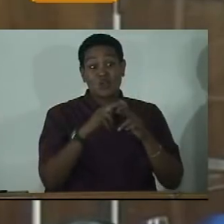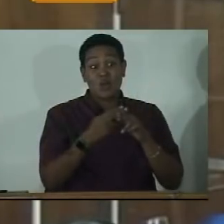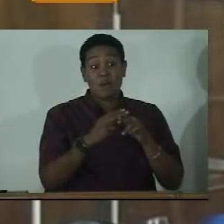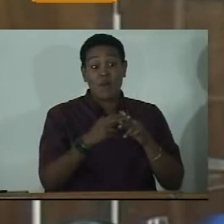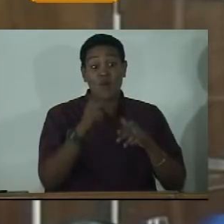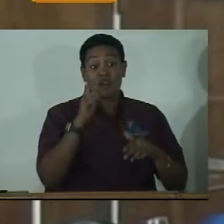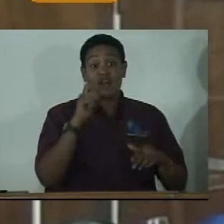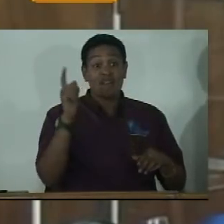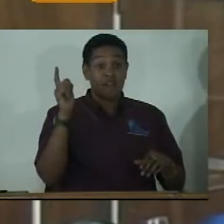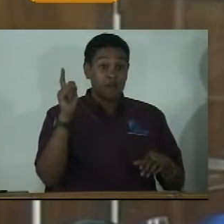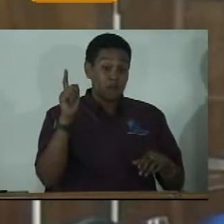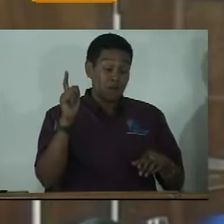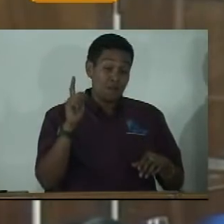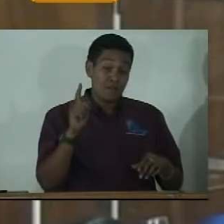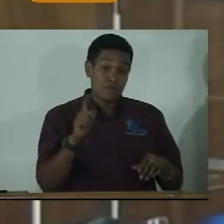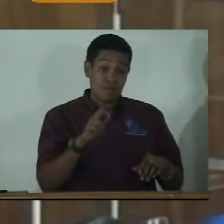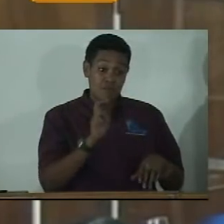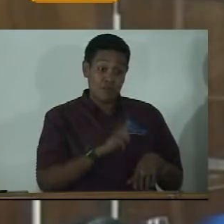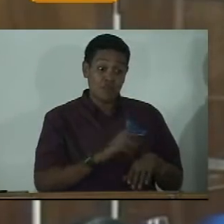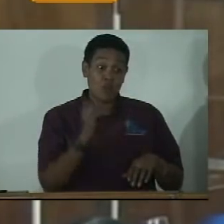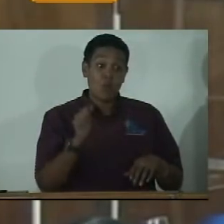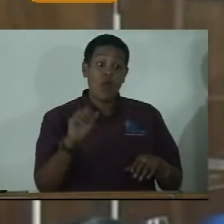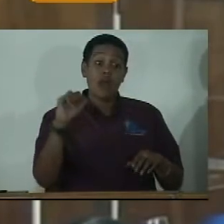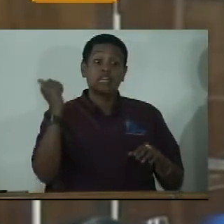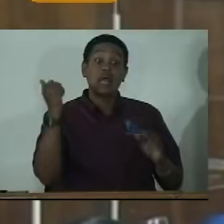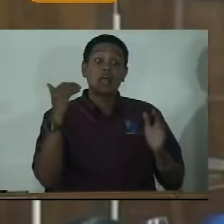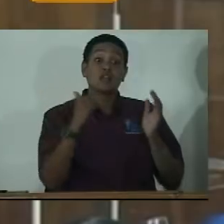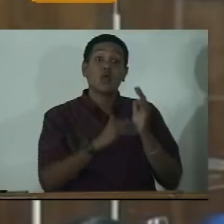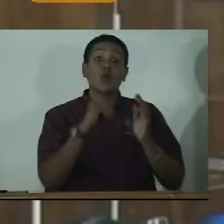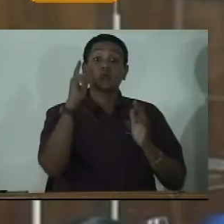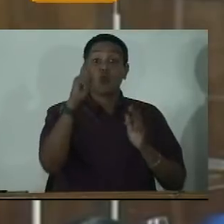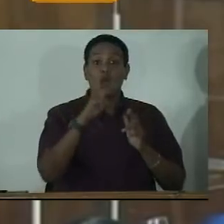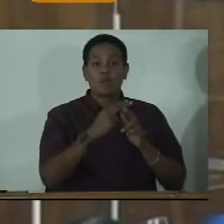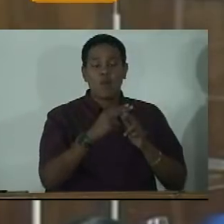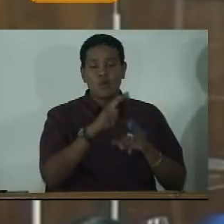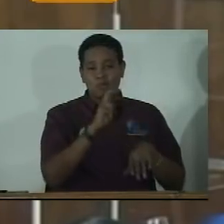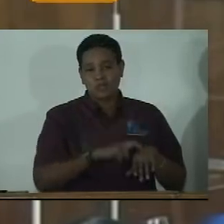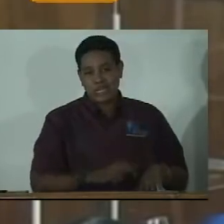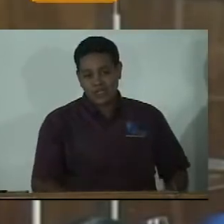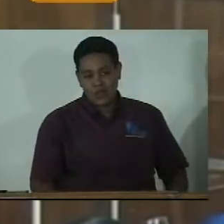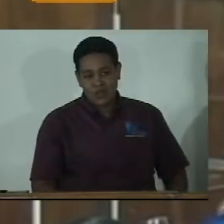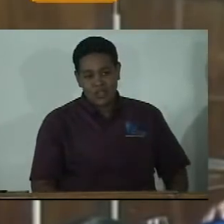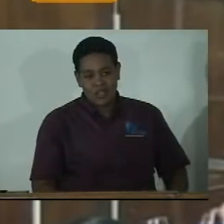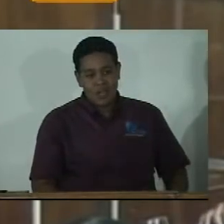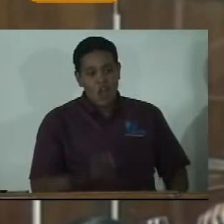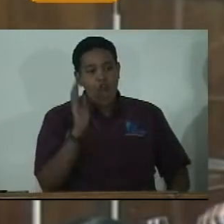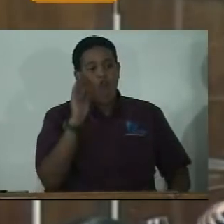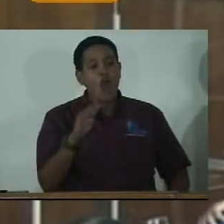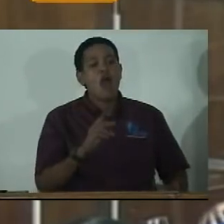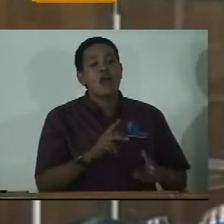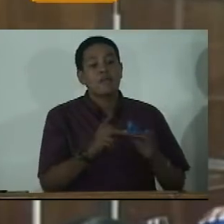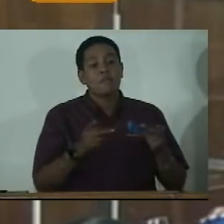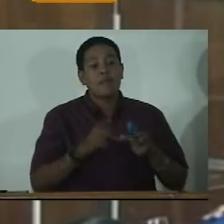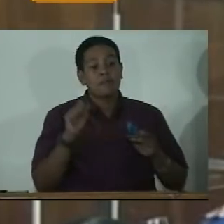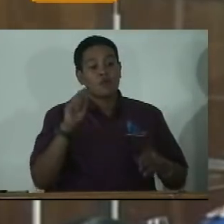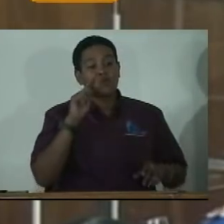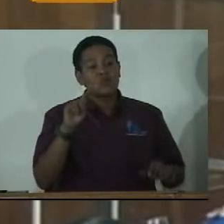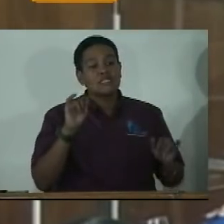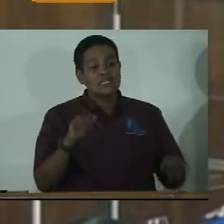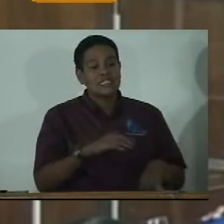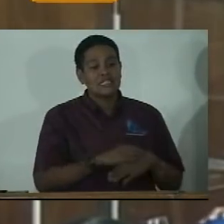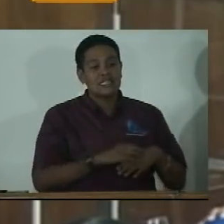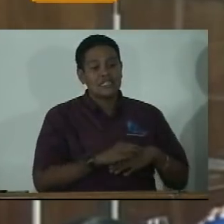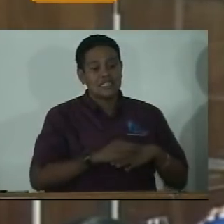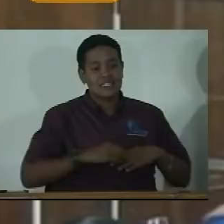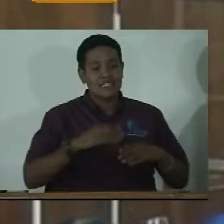potato because every plate must look the same. Can you imagine me and Senator Braham go to a hotel, him have one big